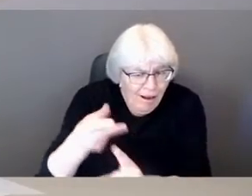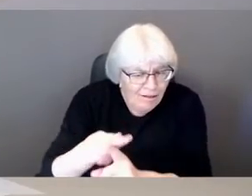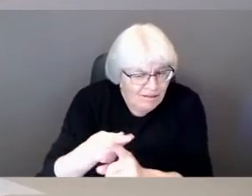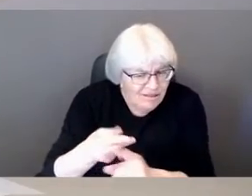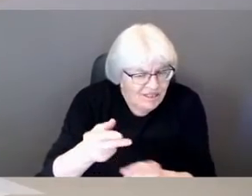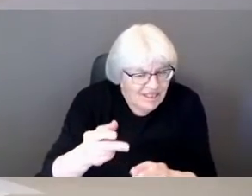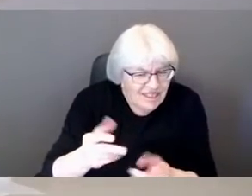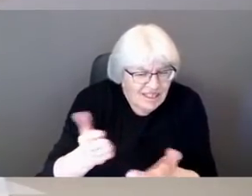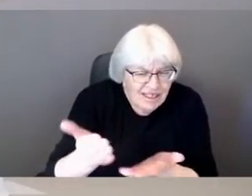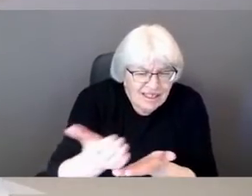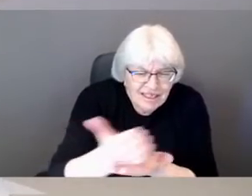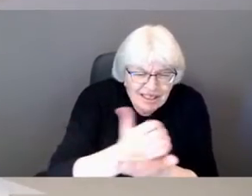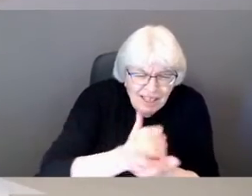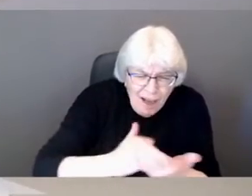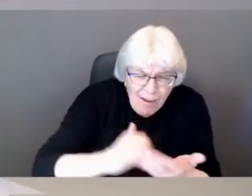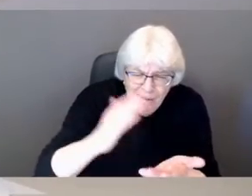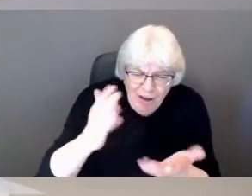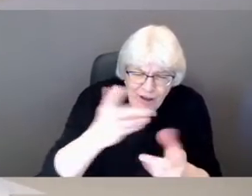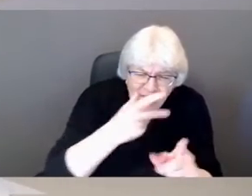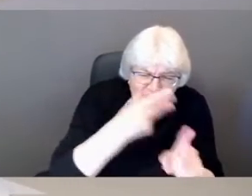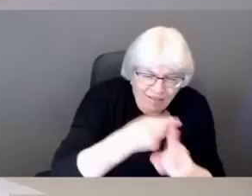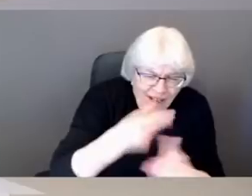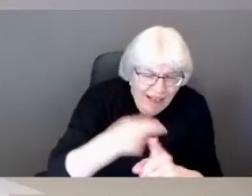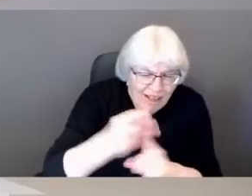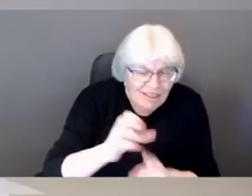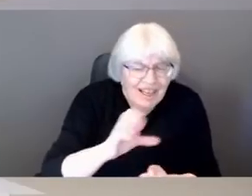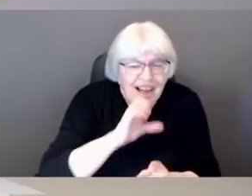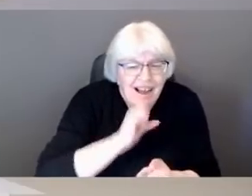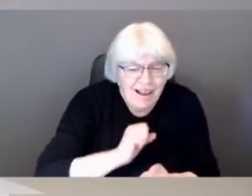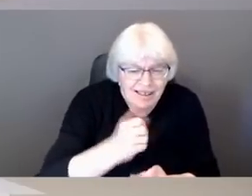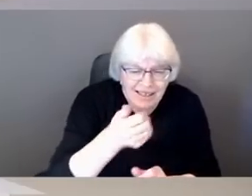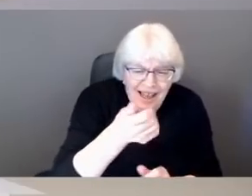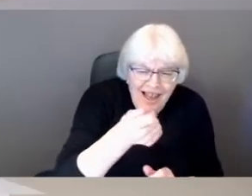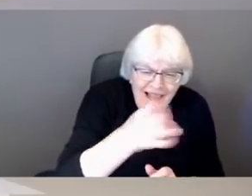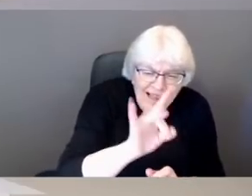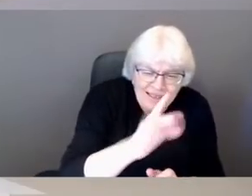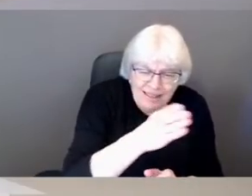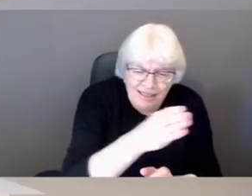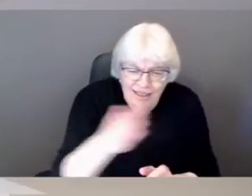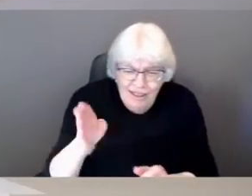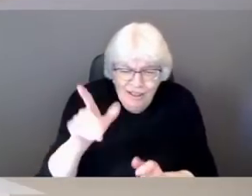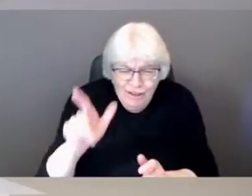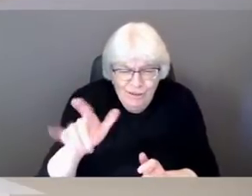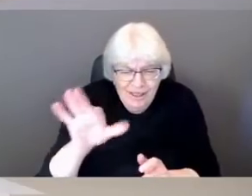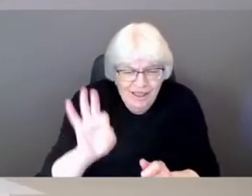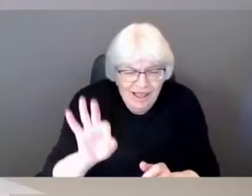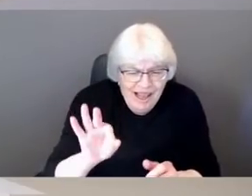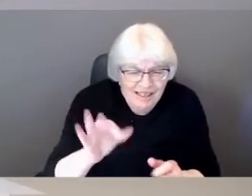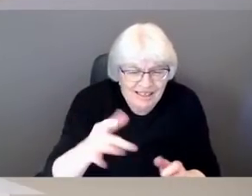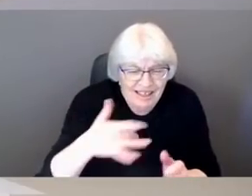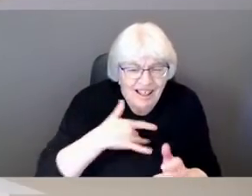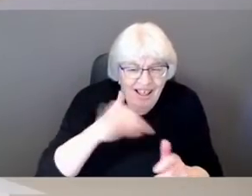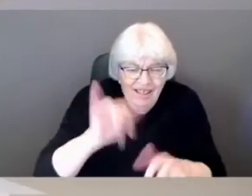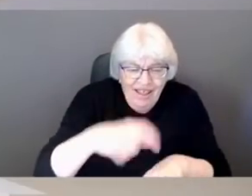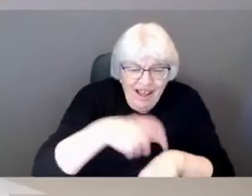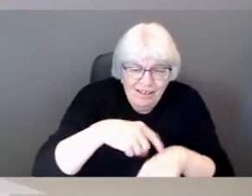vaccinated early, 18 to 29-year-olds, because there was an outbreak at that time, that moment in time, they might be getting their booster shots ahead of